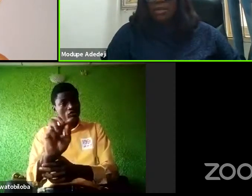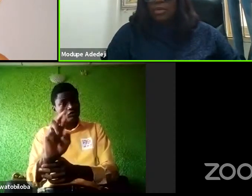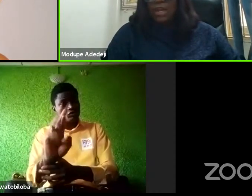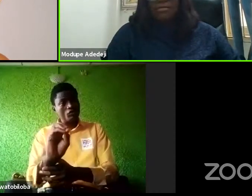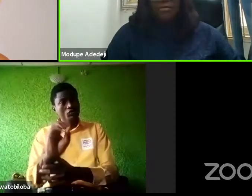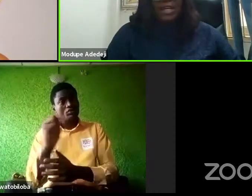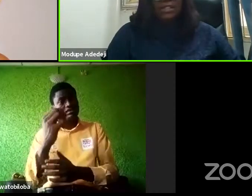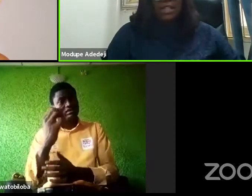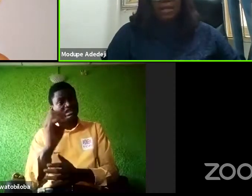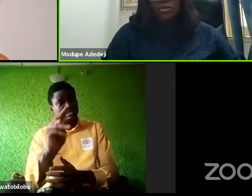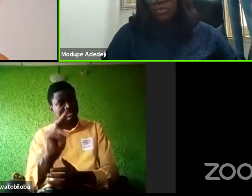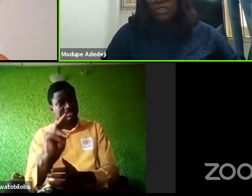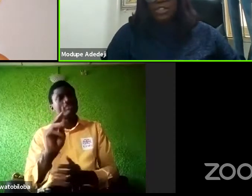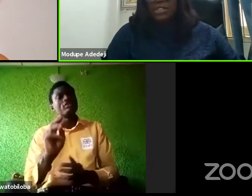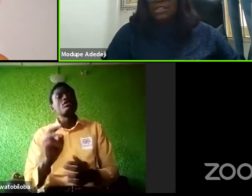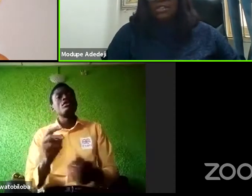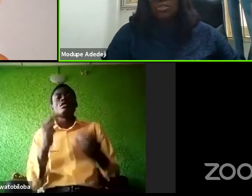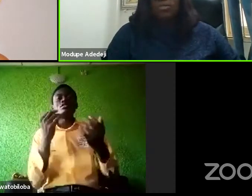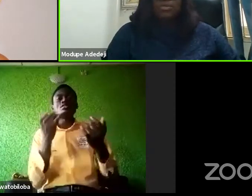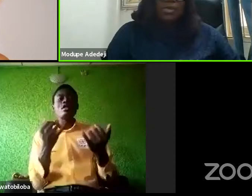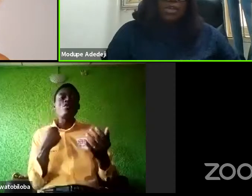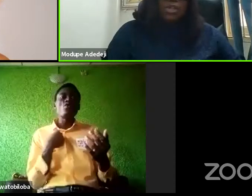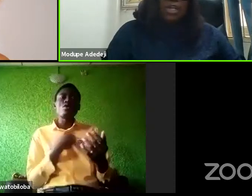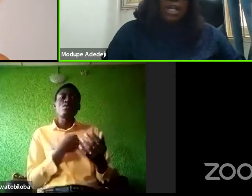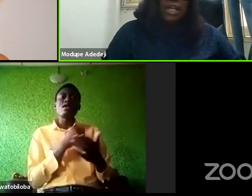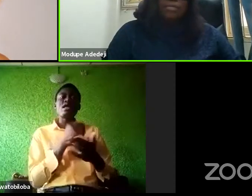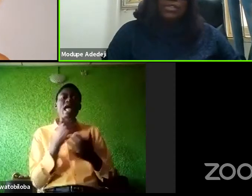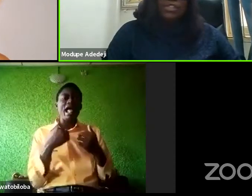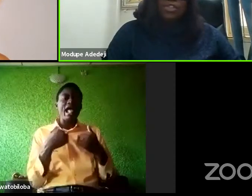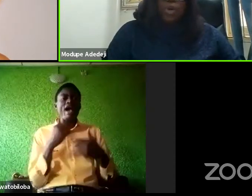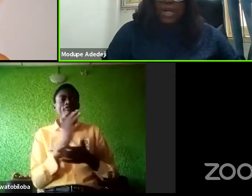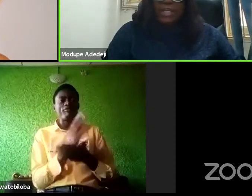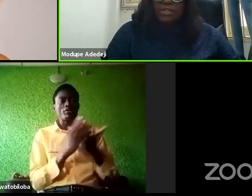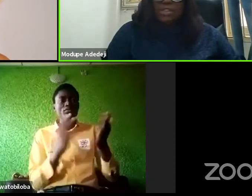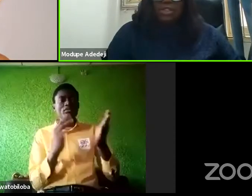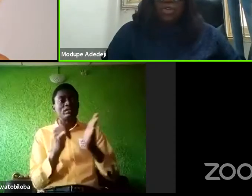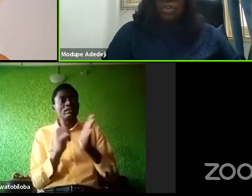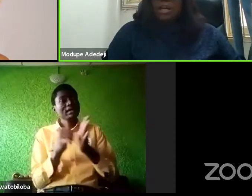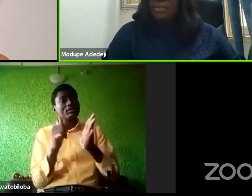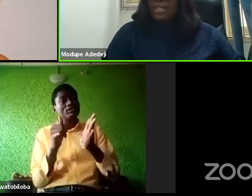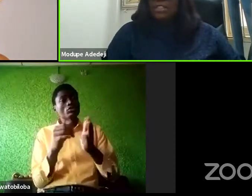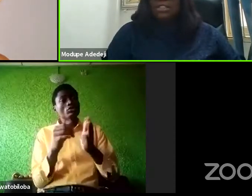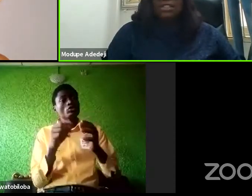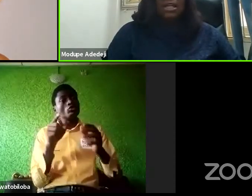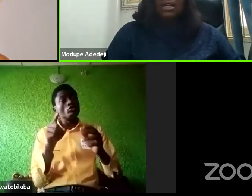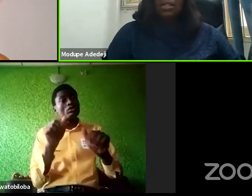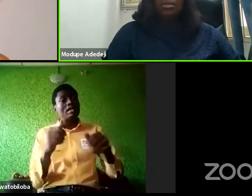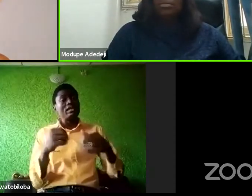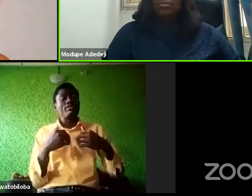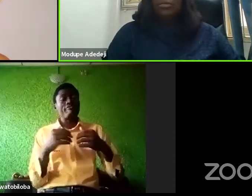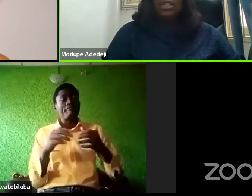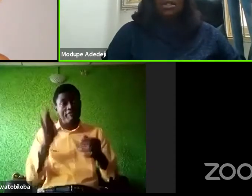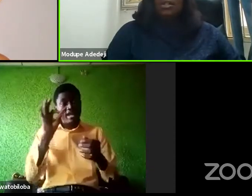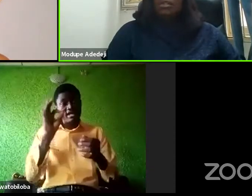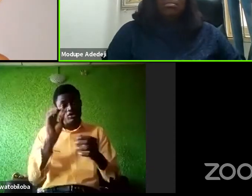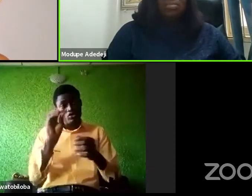Phytoestrogens that we can find estrogens in some seed oils. You can find it